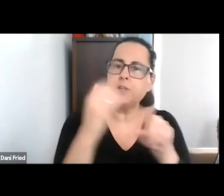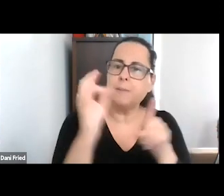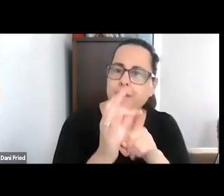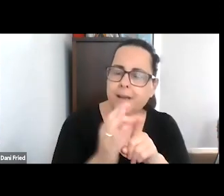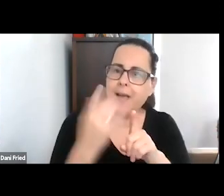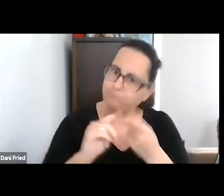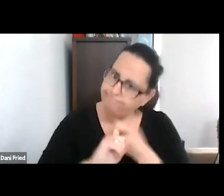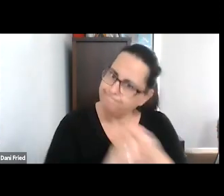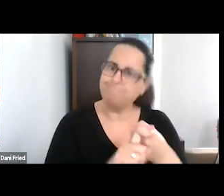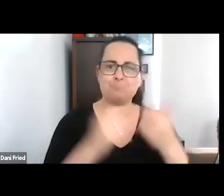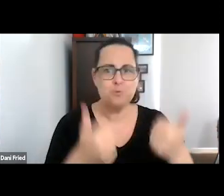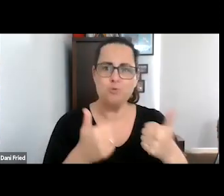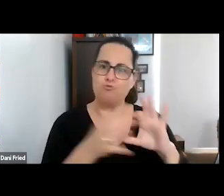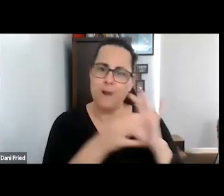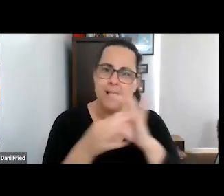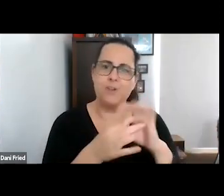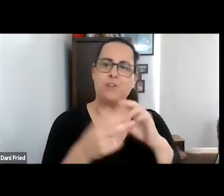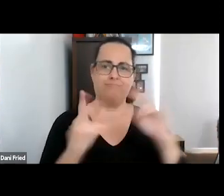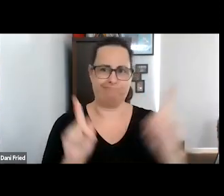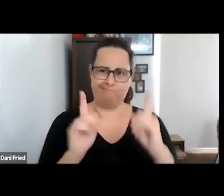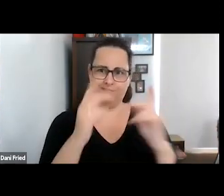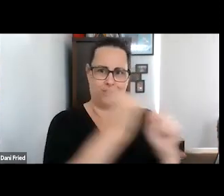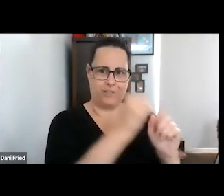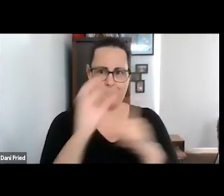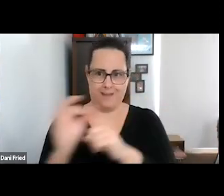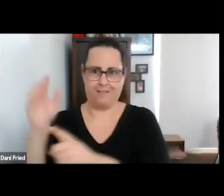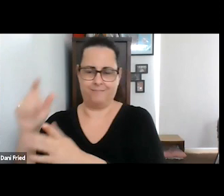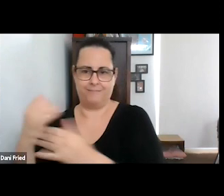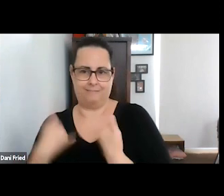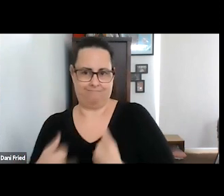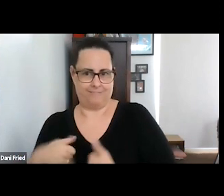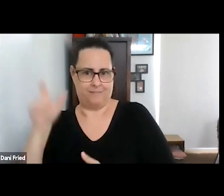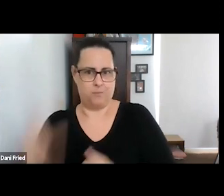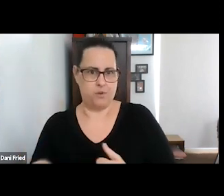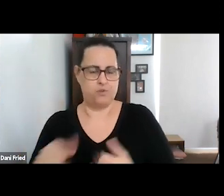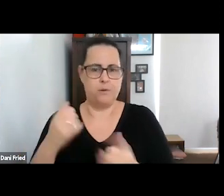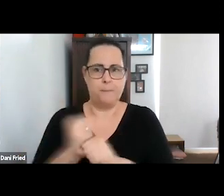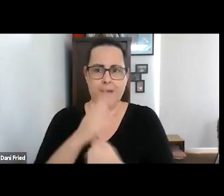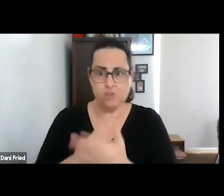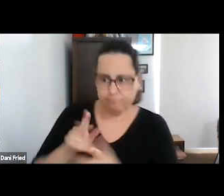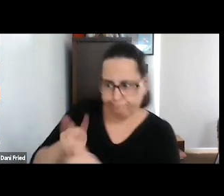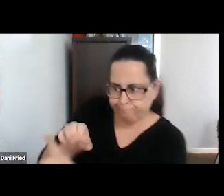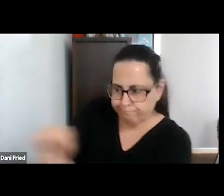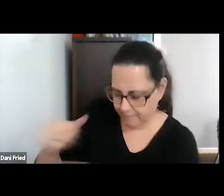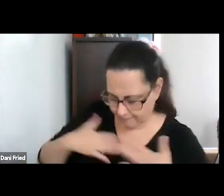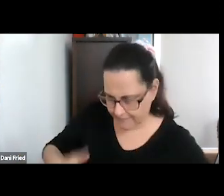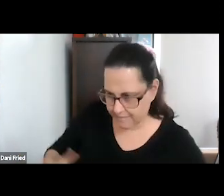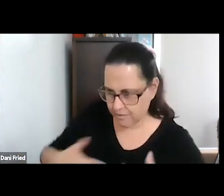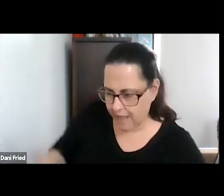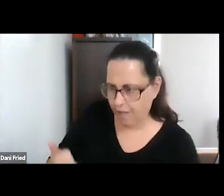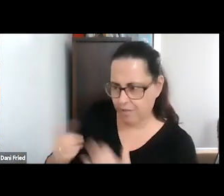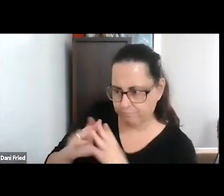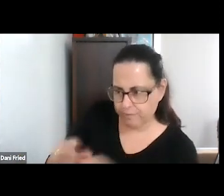a positive relationship with their GP in order to prevent, detect and manage long-term physical health